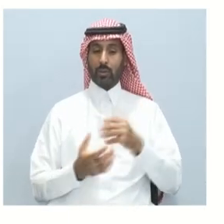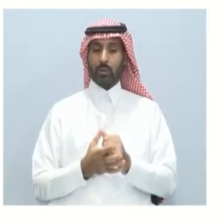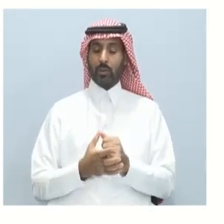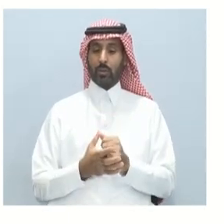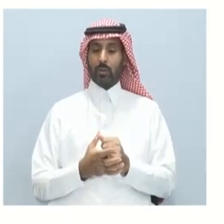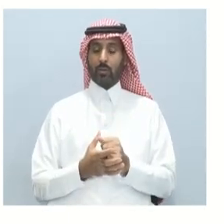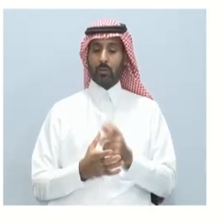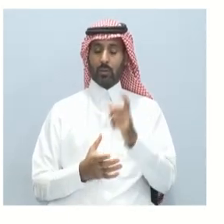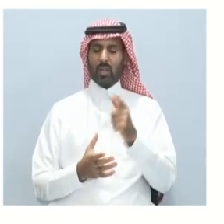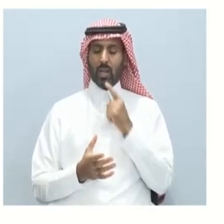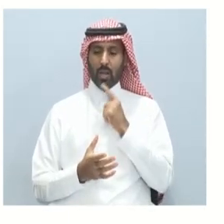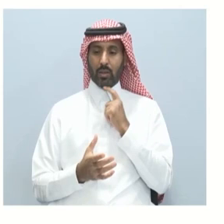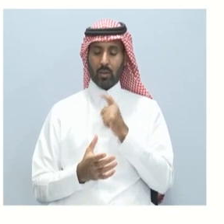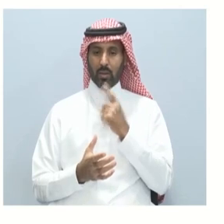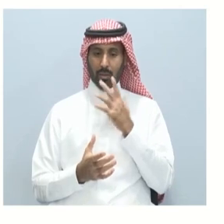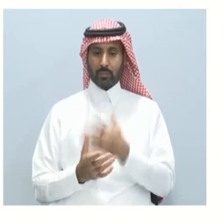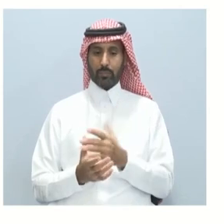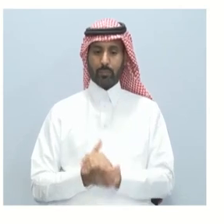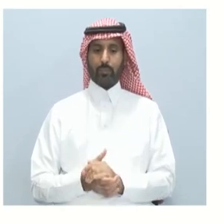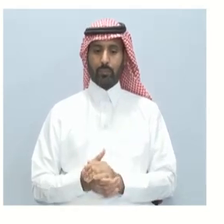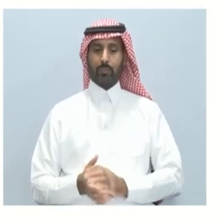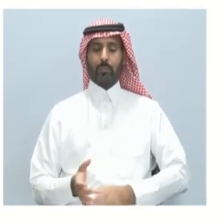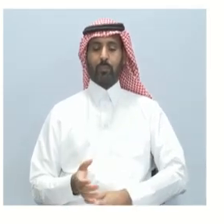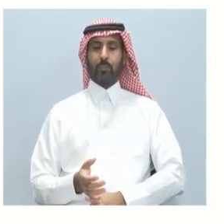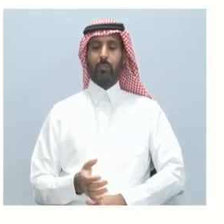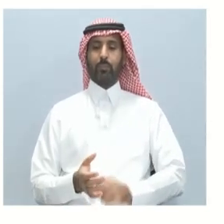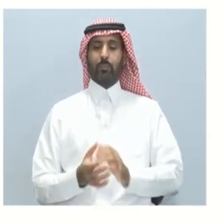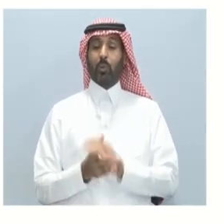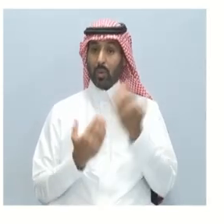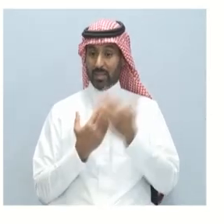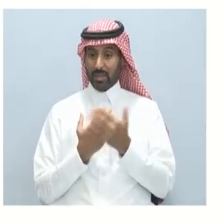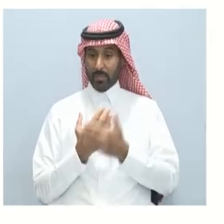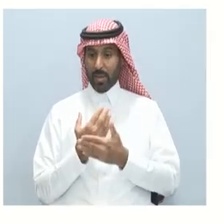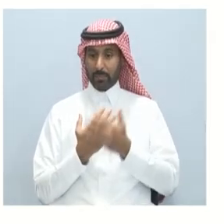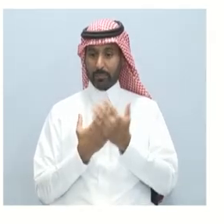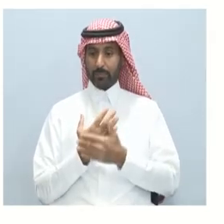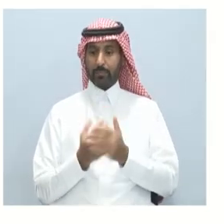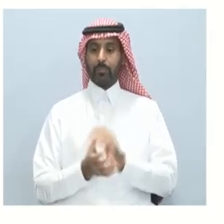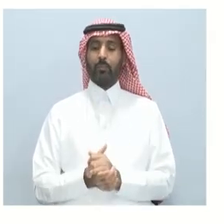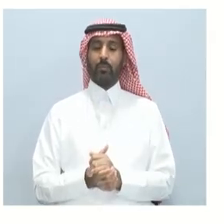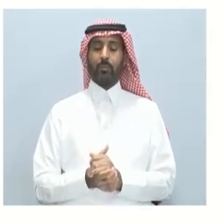lack of conflict, symbiotic attitude, and also caring.